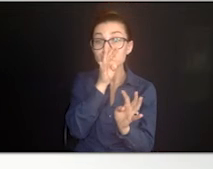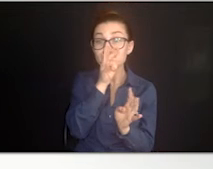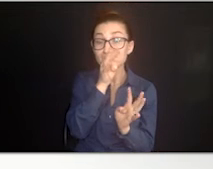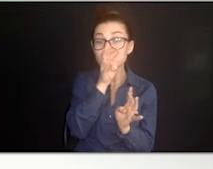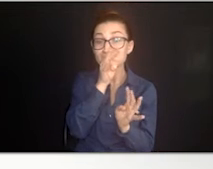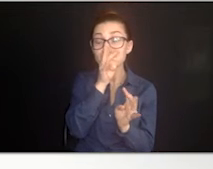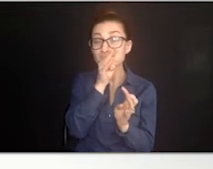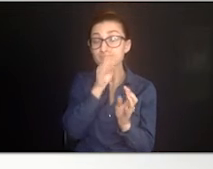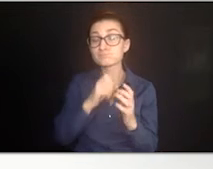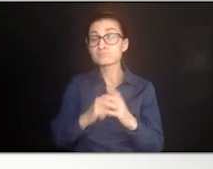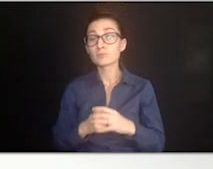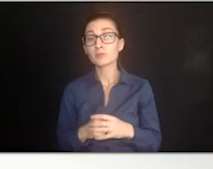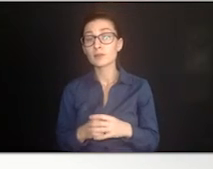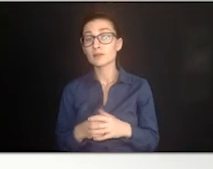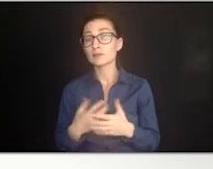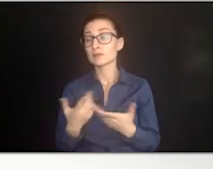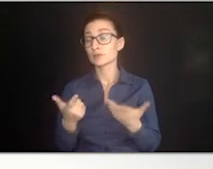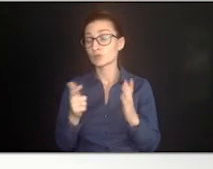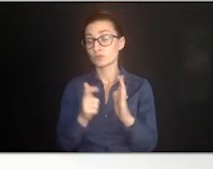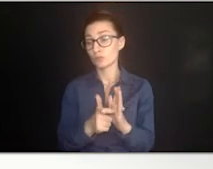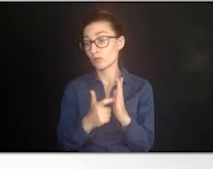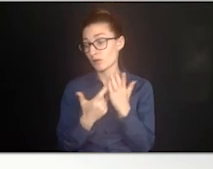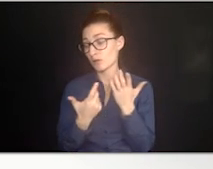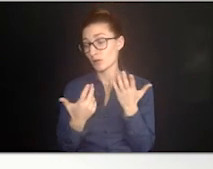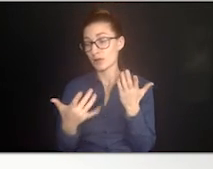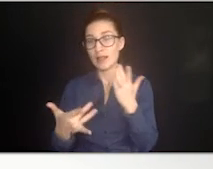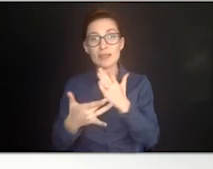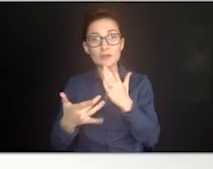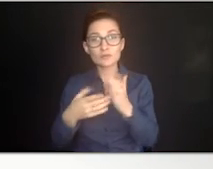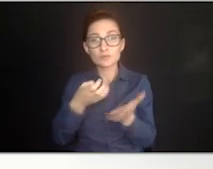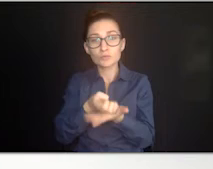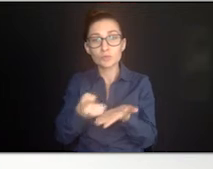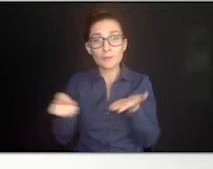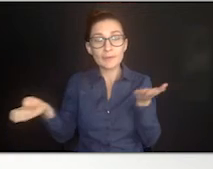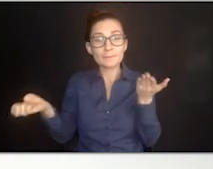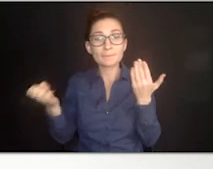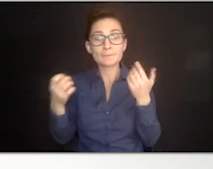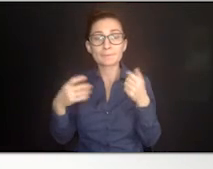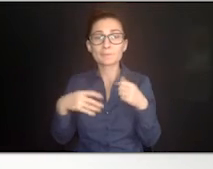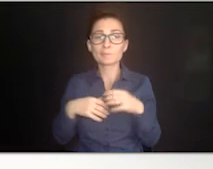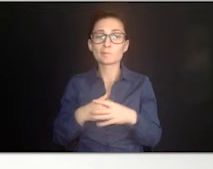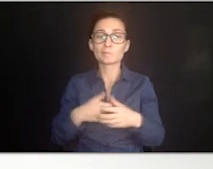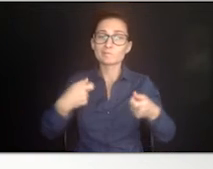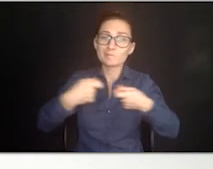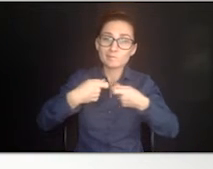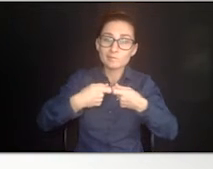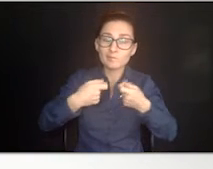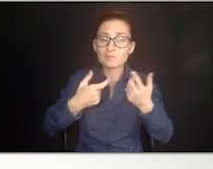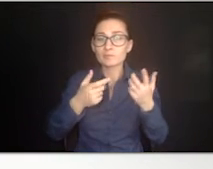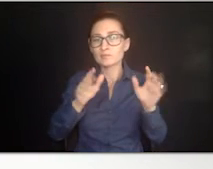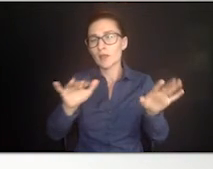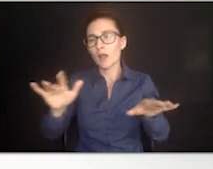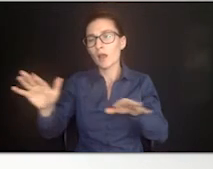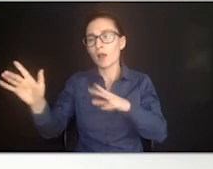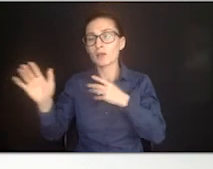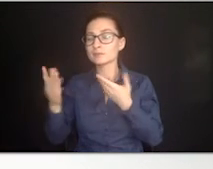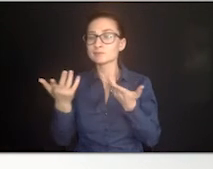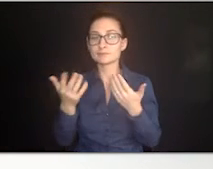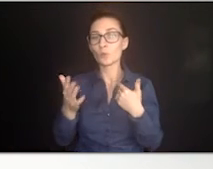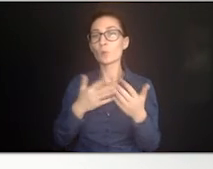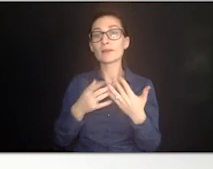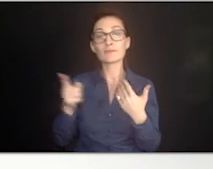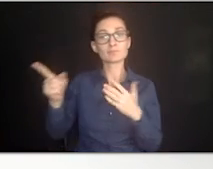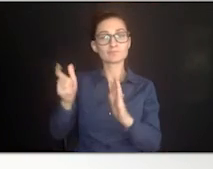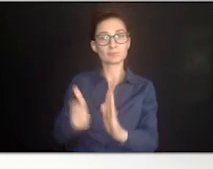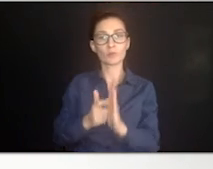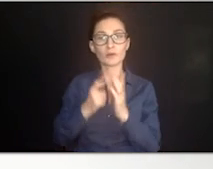computer to speak to them? Do they need electronic equipment? Whatever they need to be successful in that